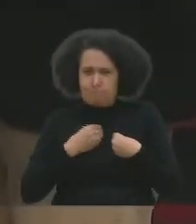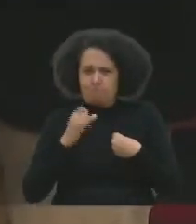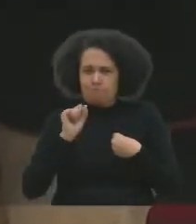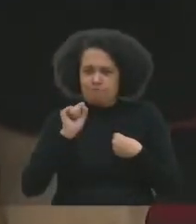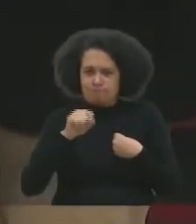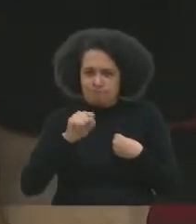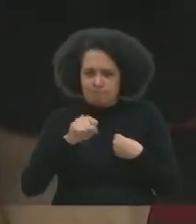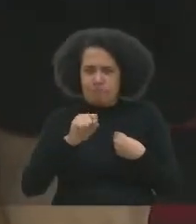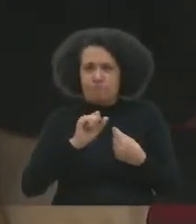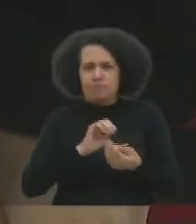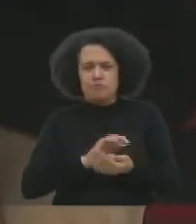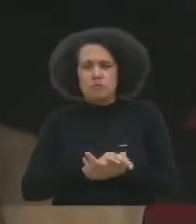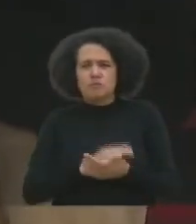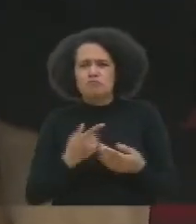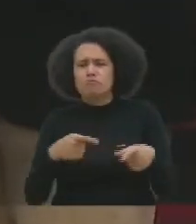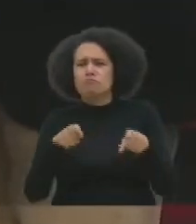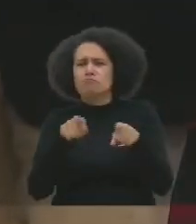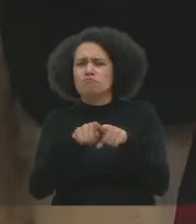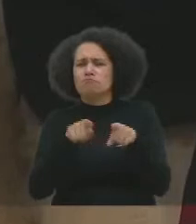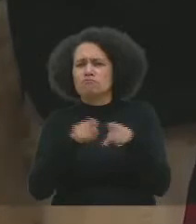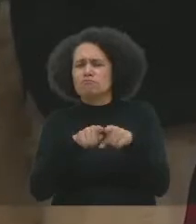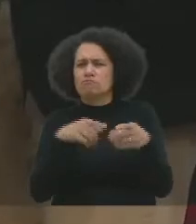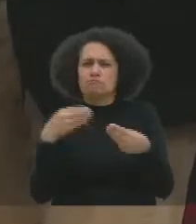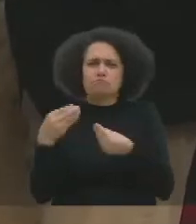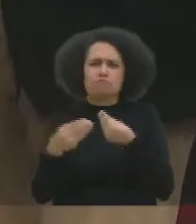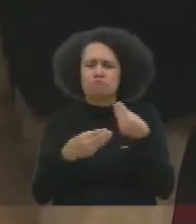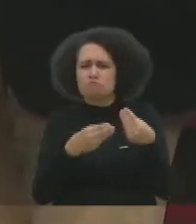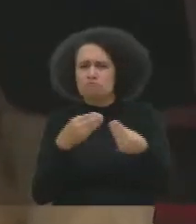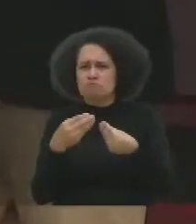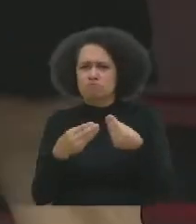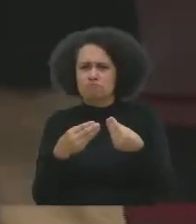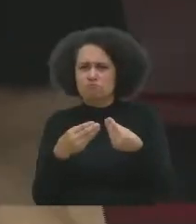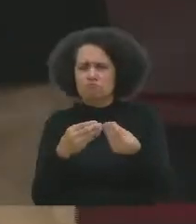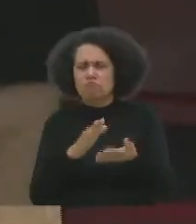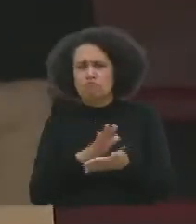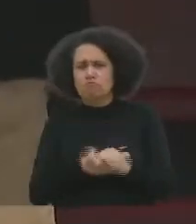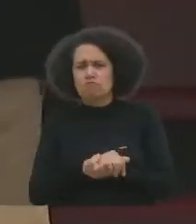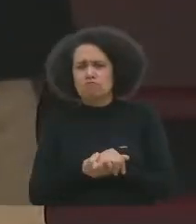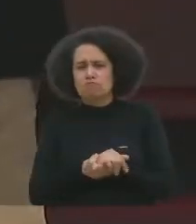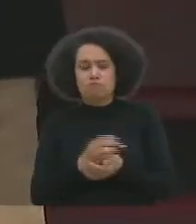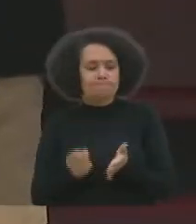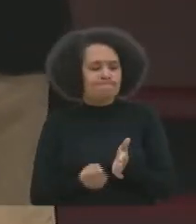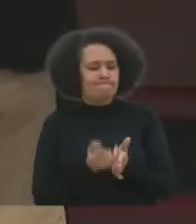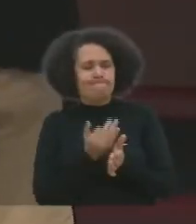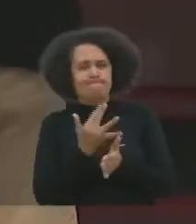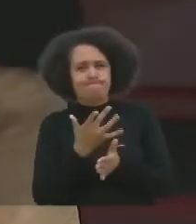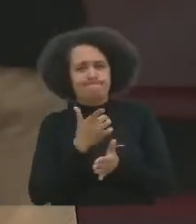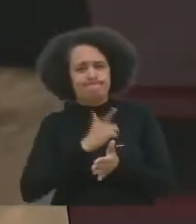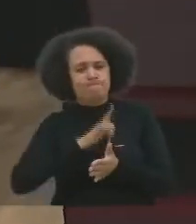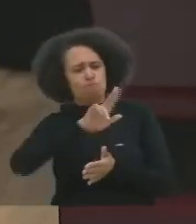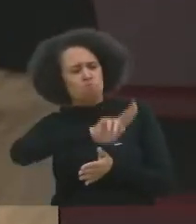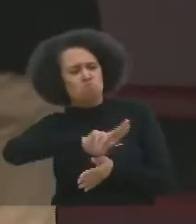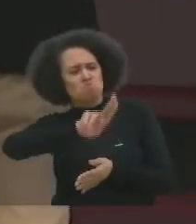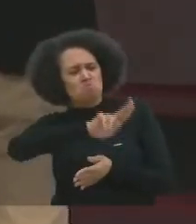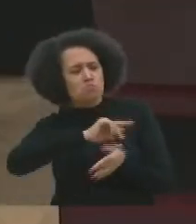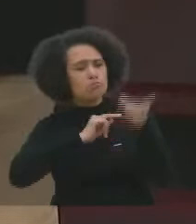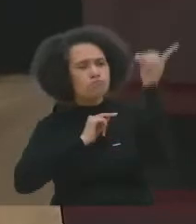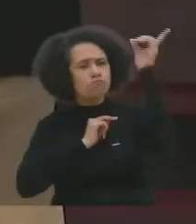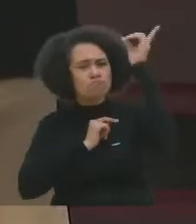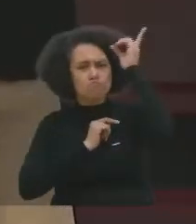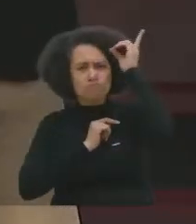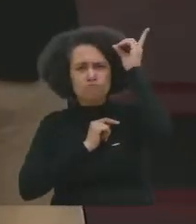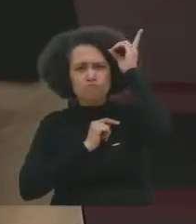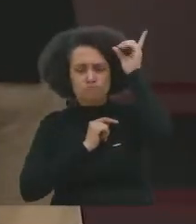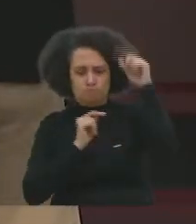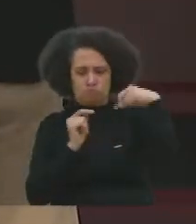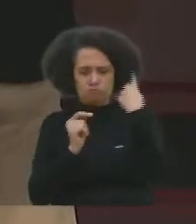in his strength and his power that they become eternally profitable. E muitas vezes até pessoas usam esses dons. Não, nós